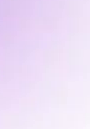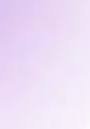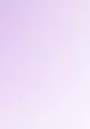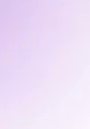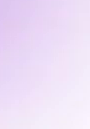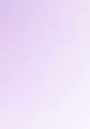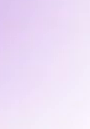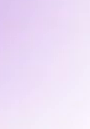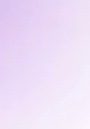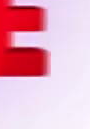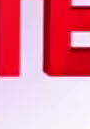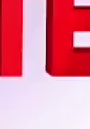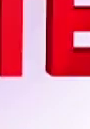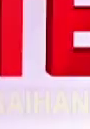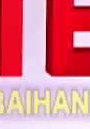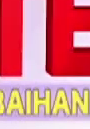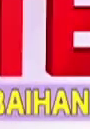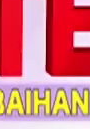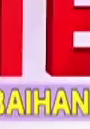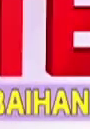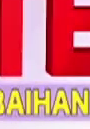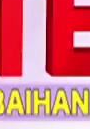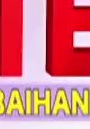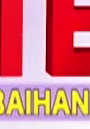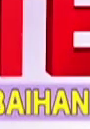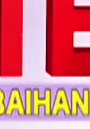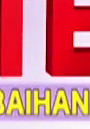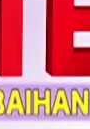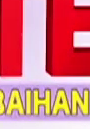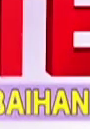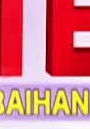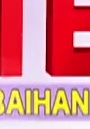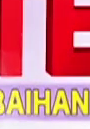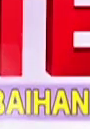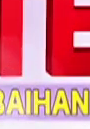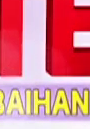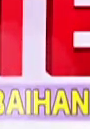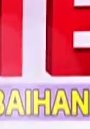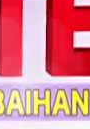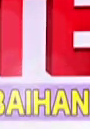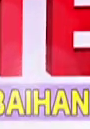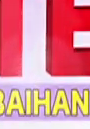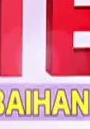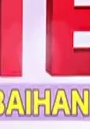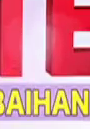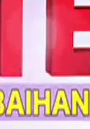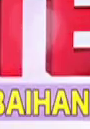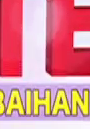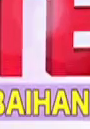sir. Ito ang Pinay Vote Senatorial Forum on Women and Gender Issue.